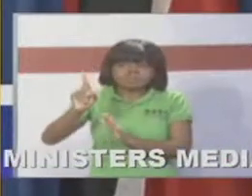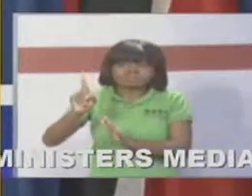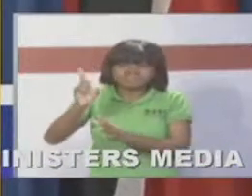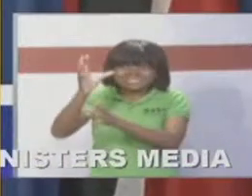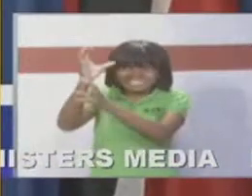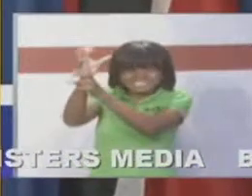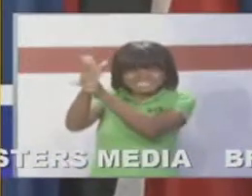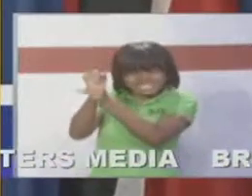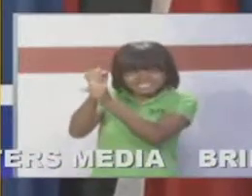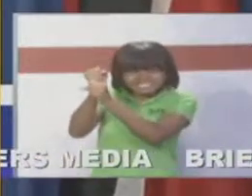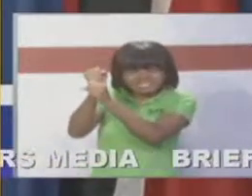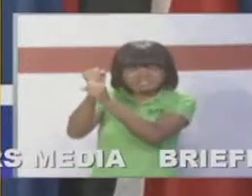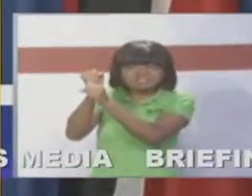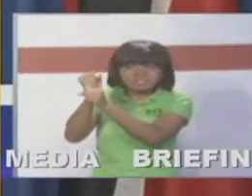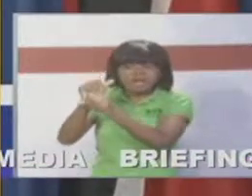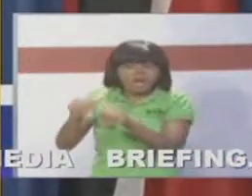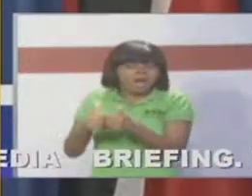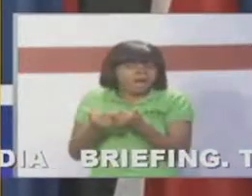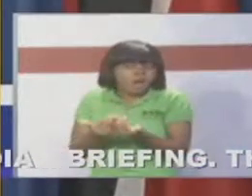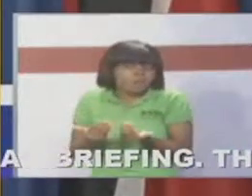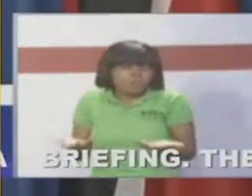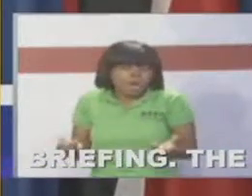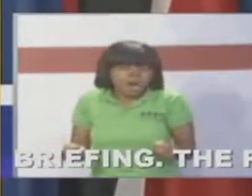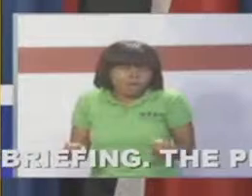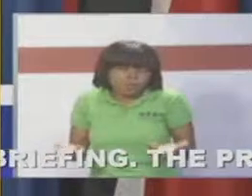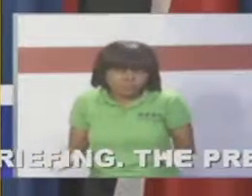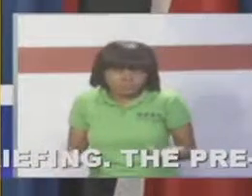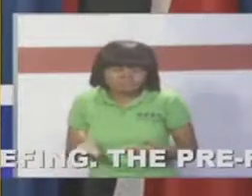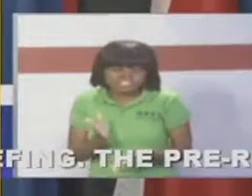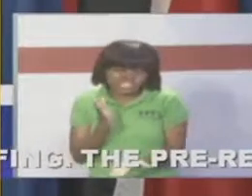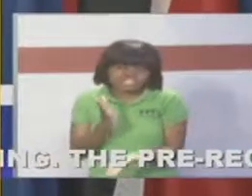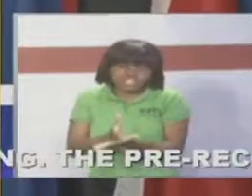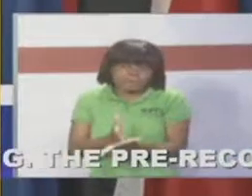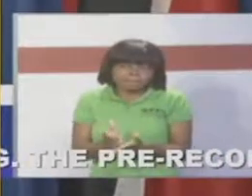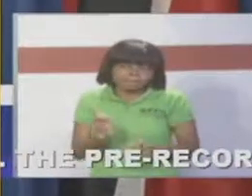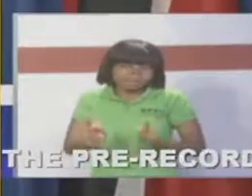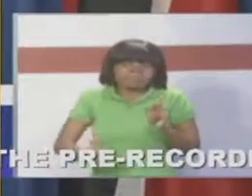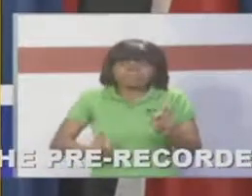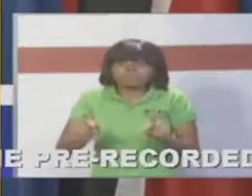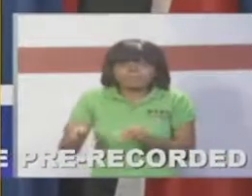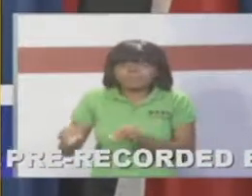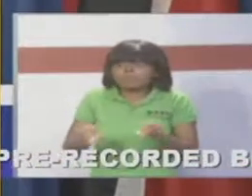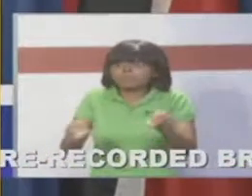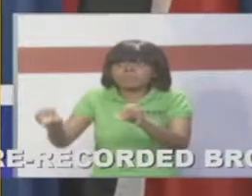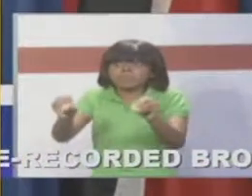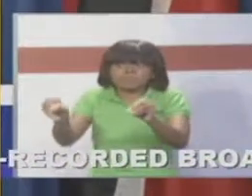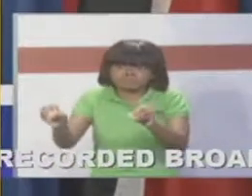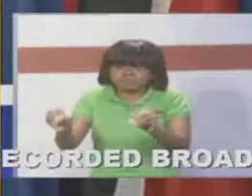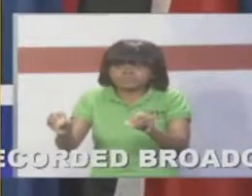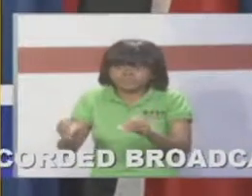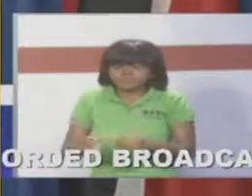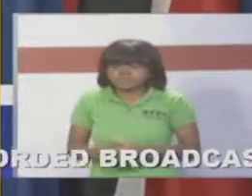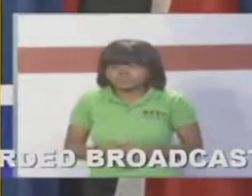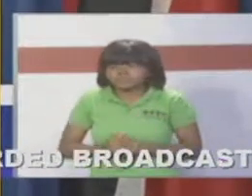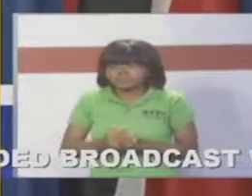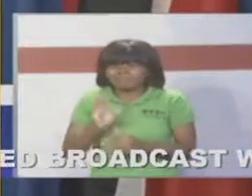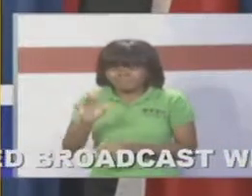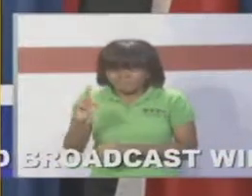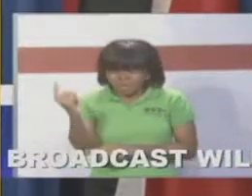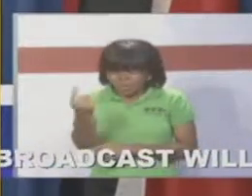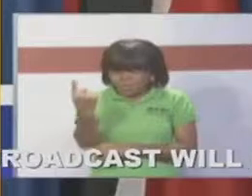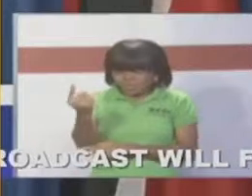don't want to get to a point where the only thing that is demanded of us is a